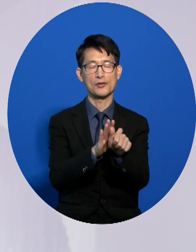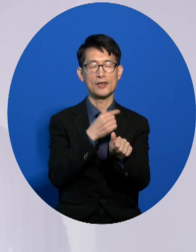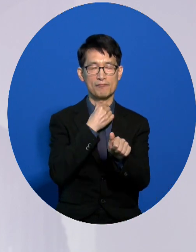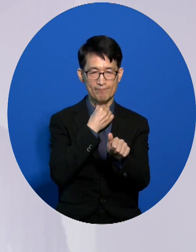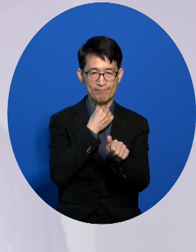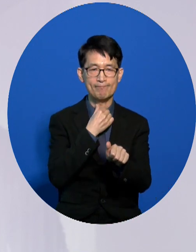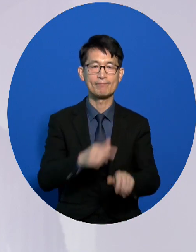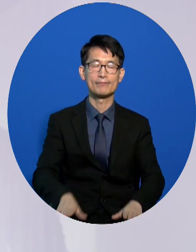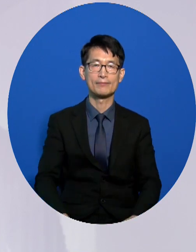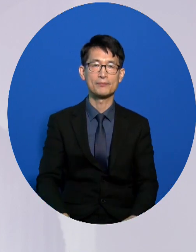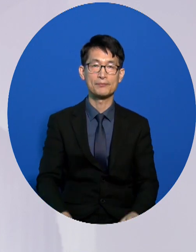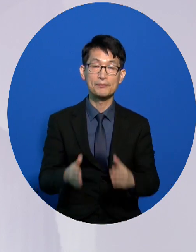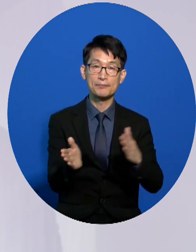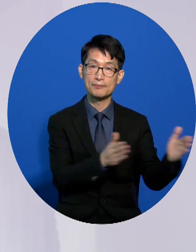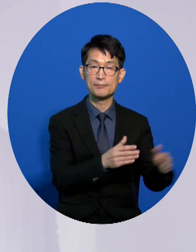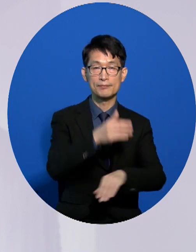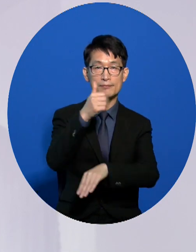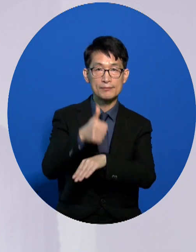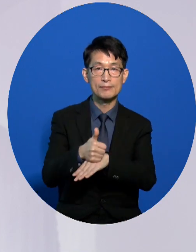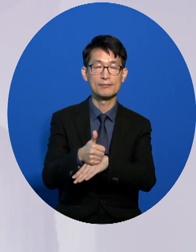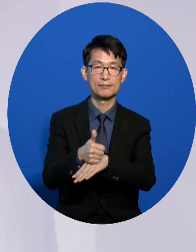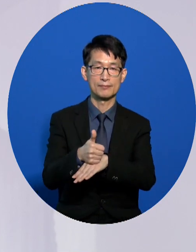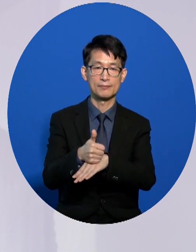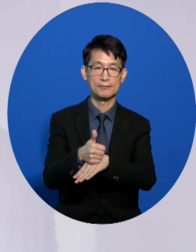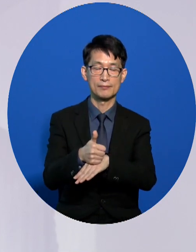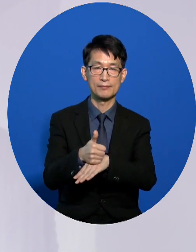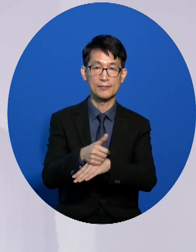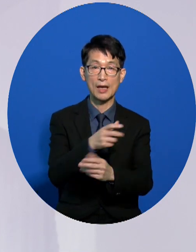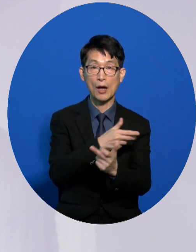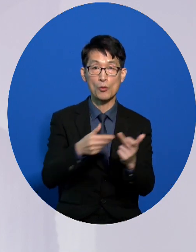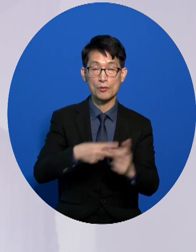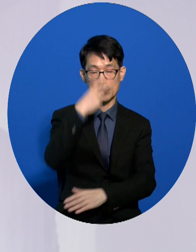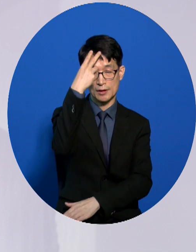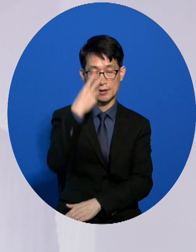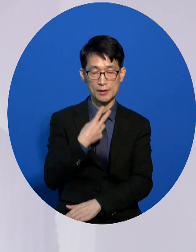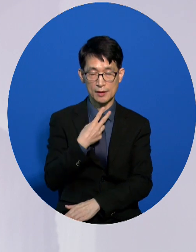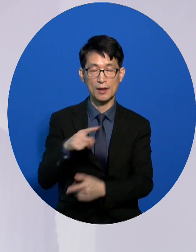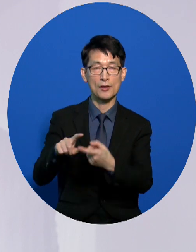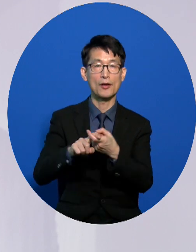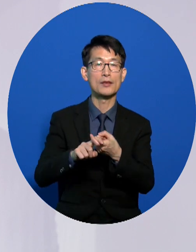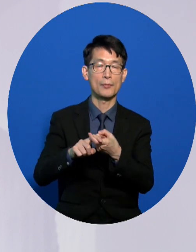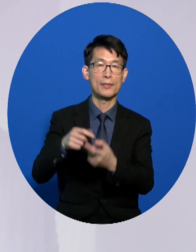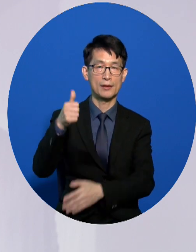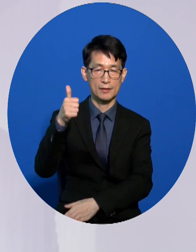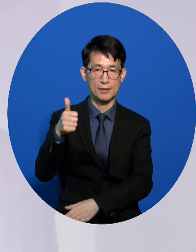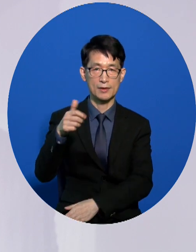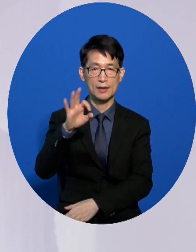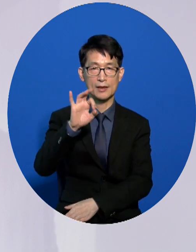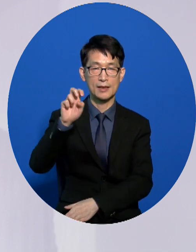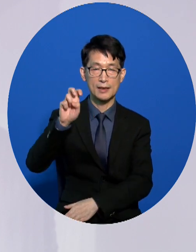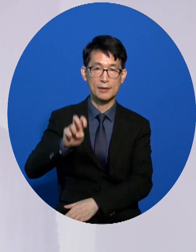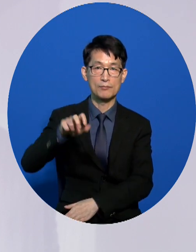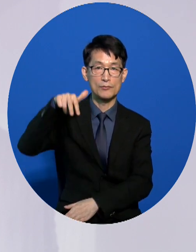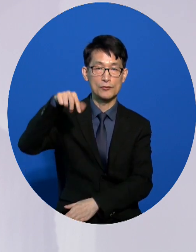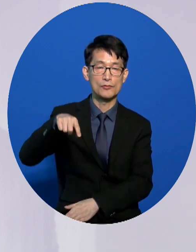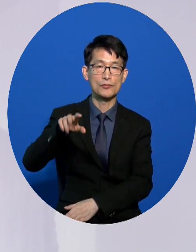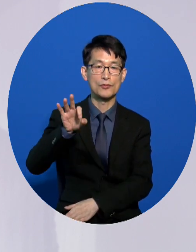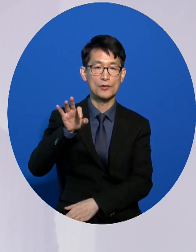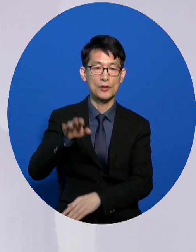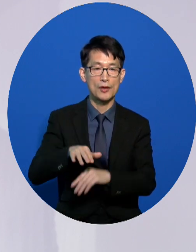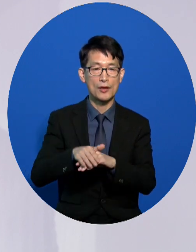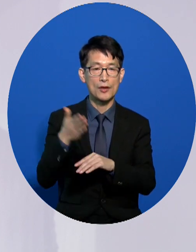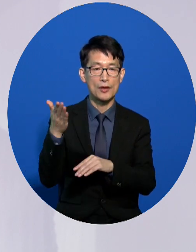utilize. So I really look forward to the expansion of this service nationally. Next, I would like to invite Chairman